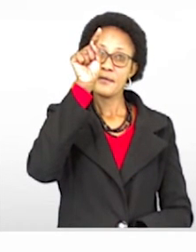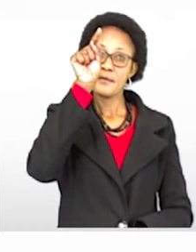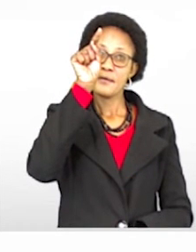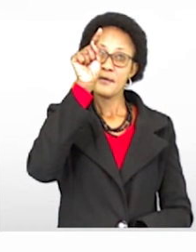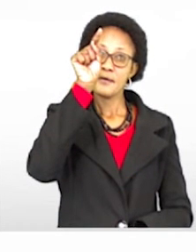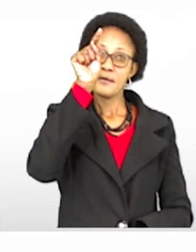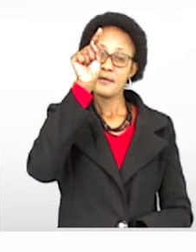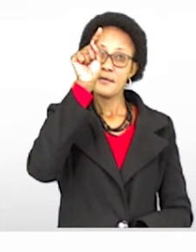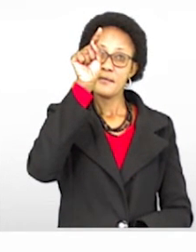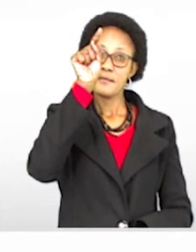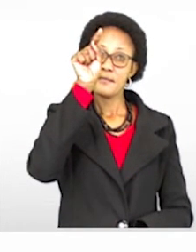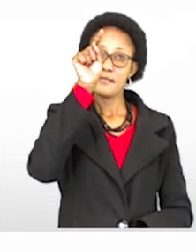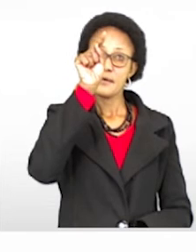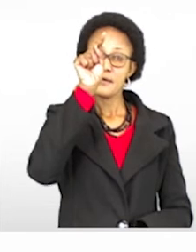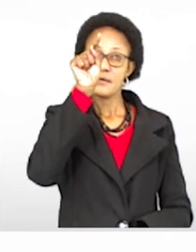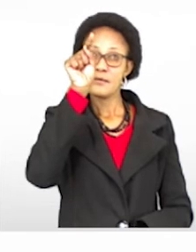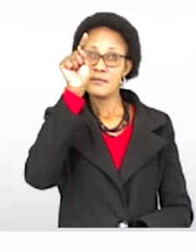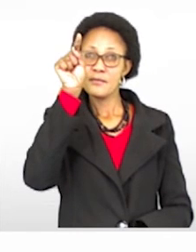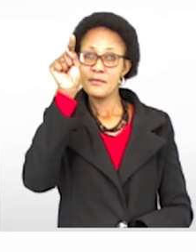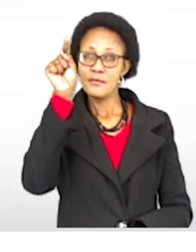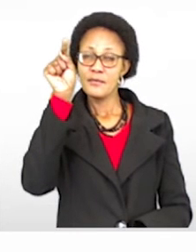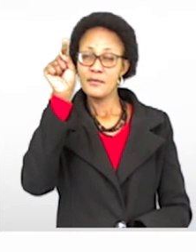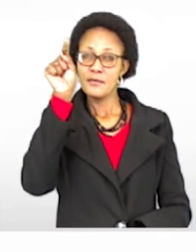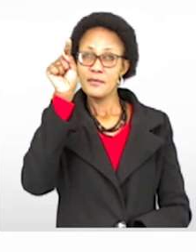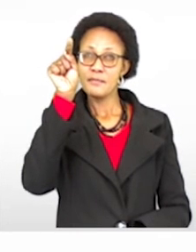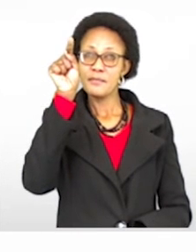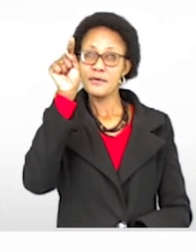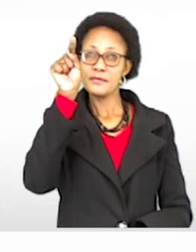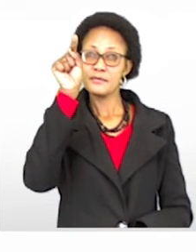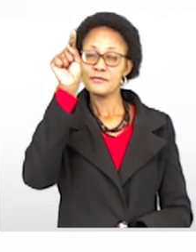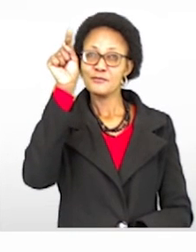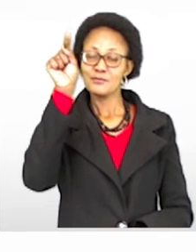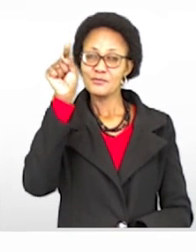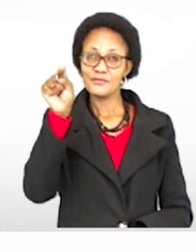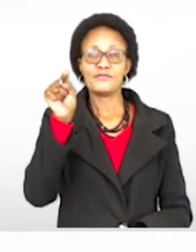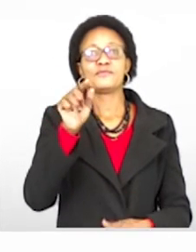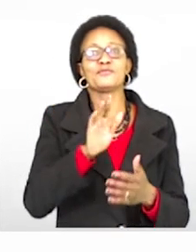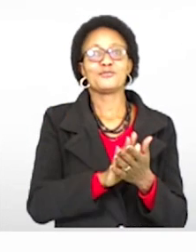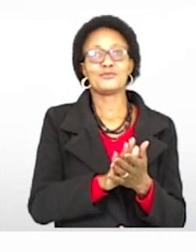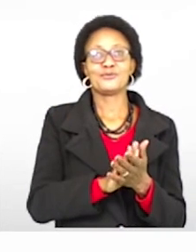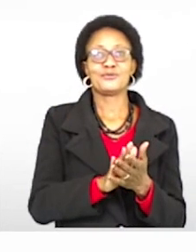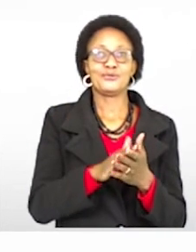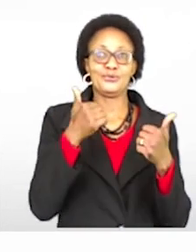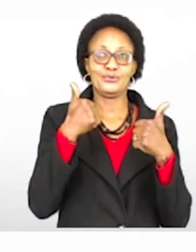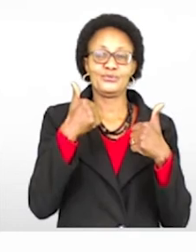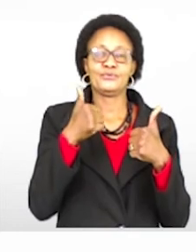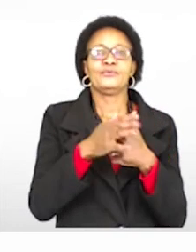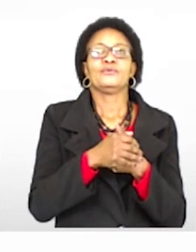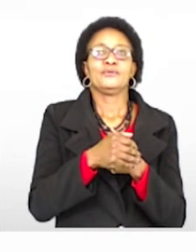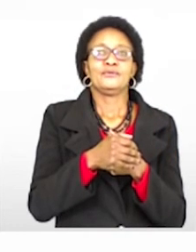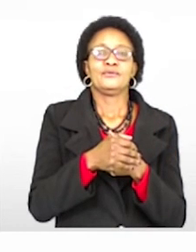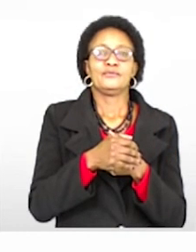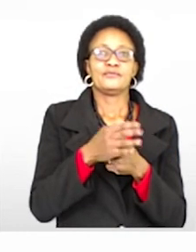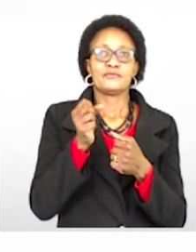And across, and then up, and there we go. We have